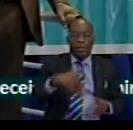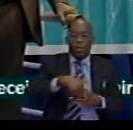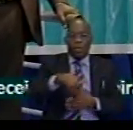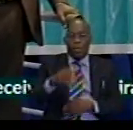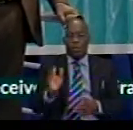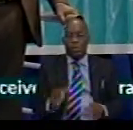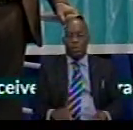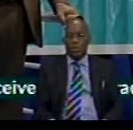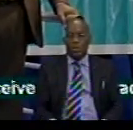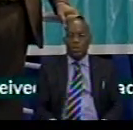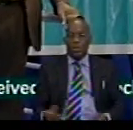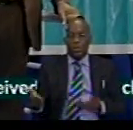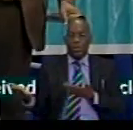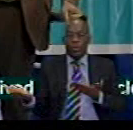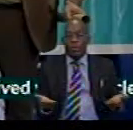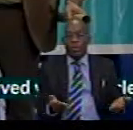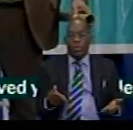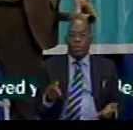Bring them.